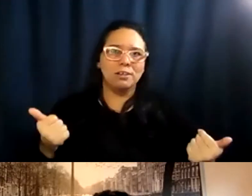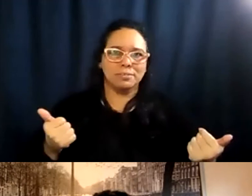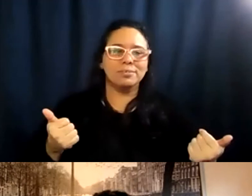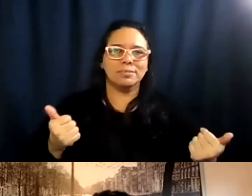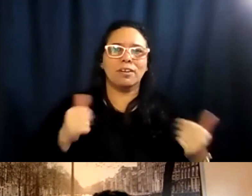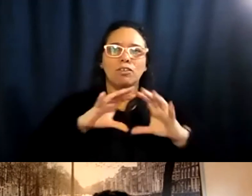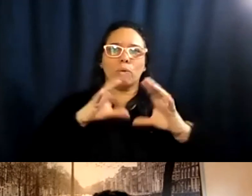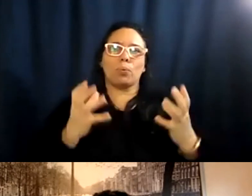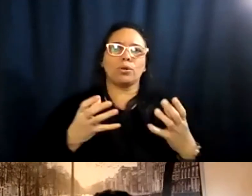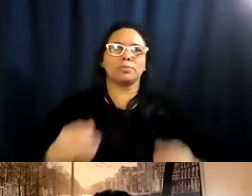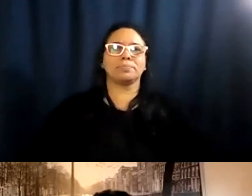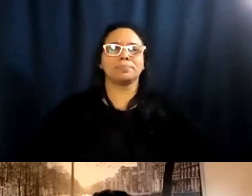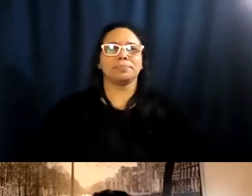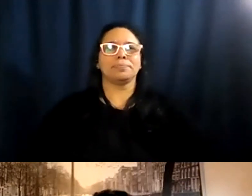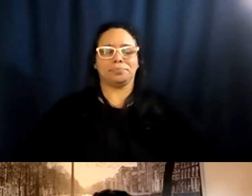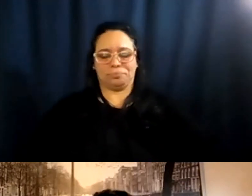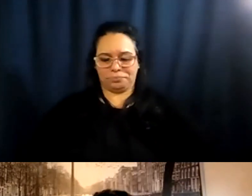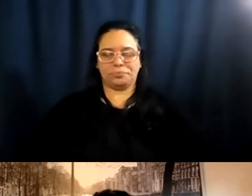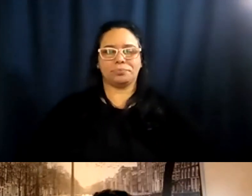world.